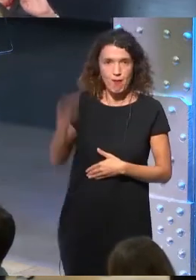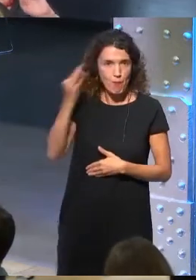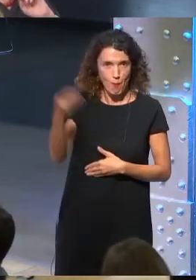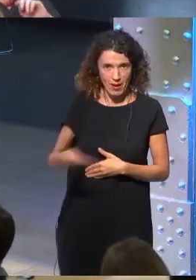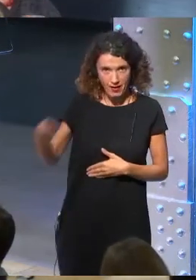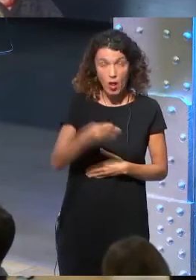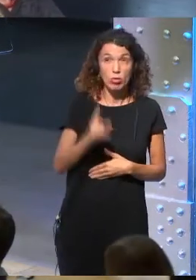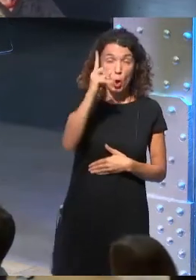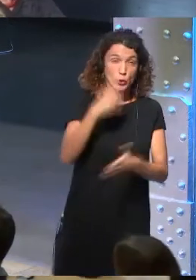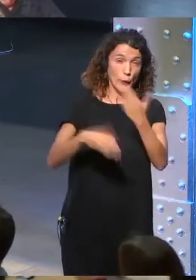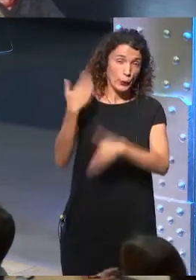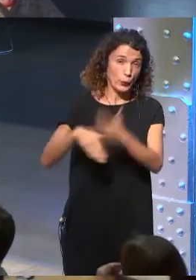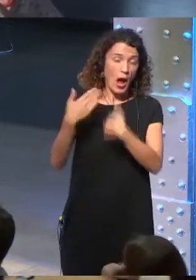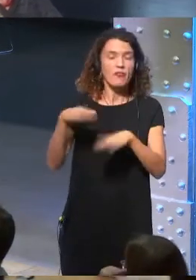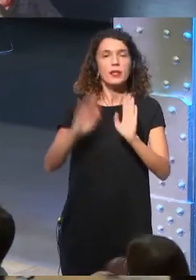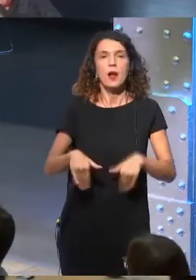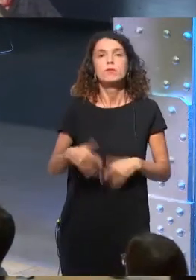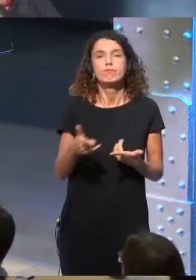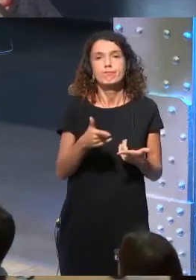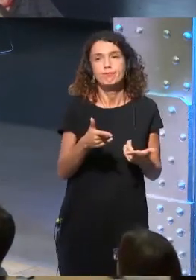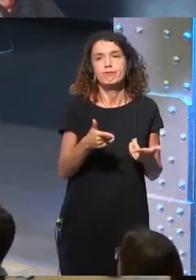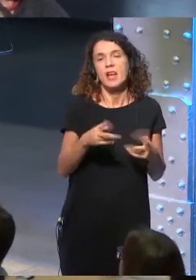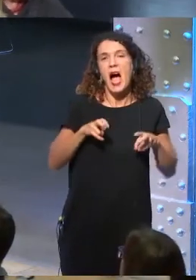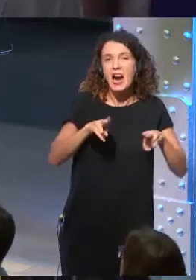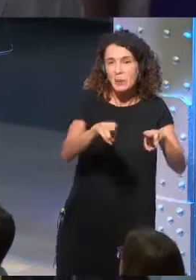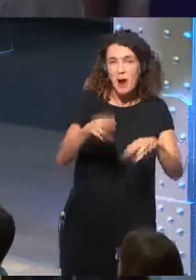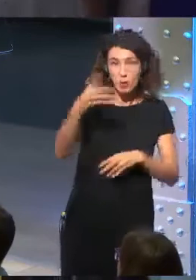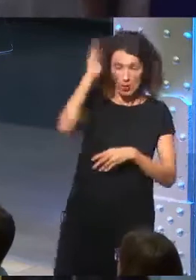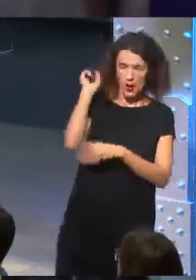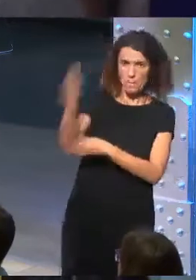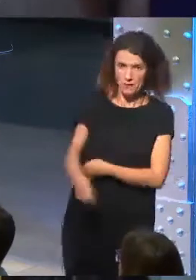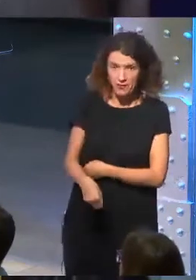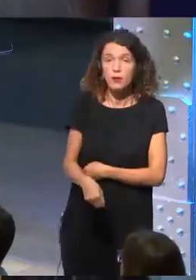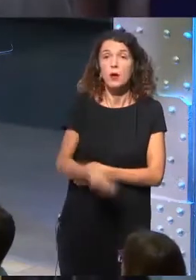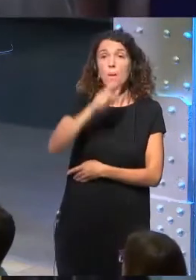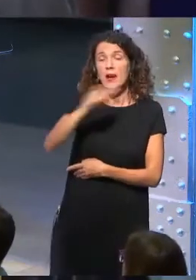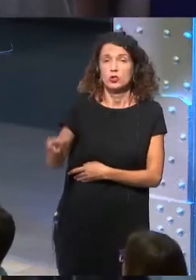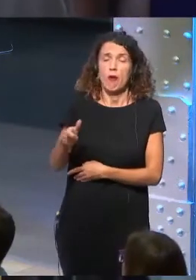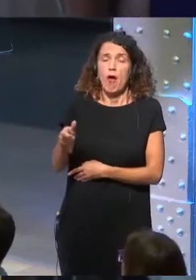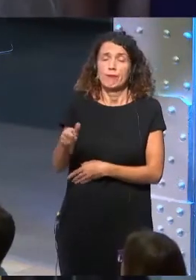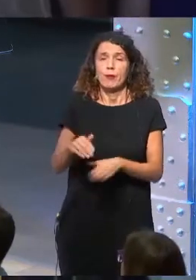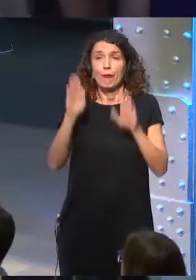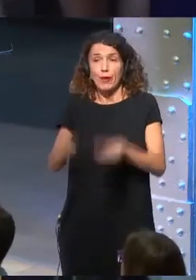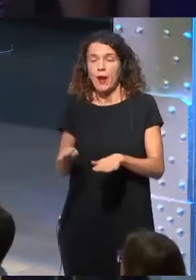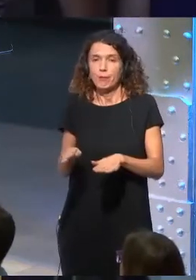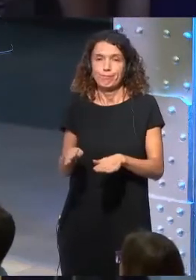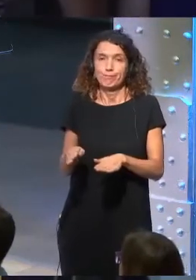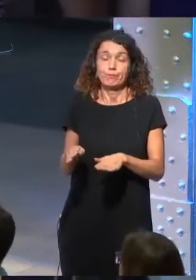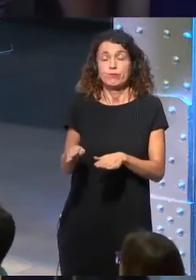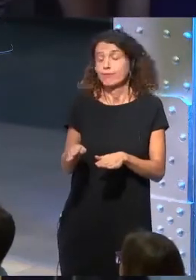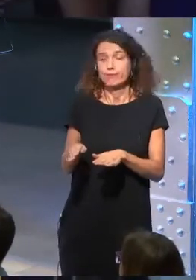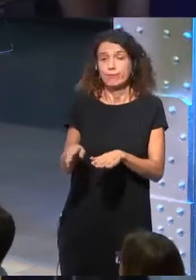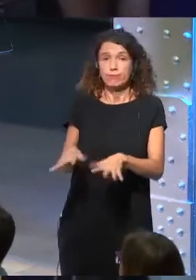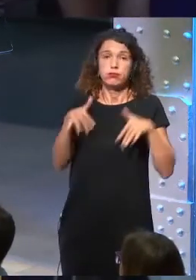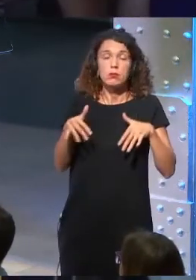these are well explained topics by Mary Beard, who had been defeated, left their loyals that